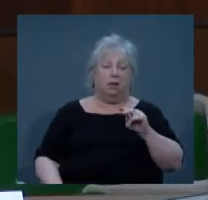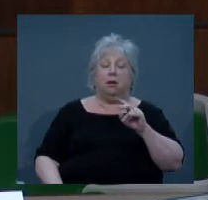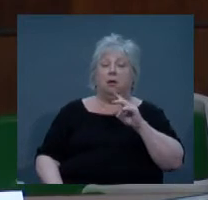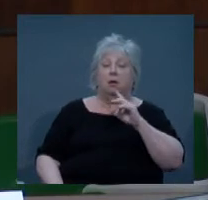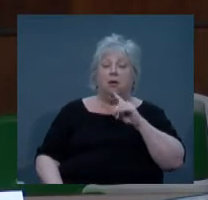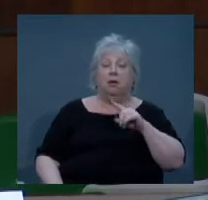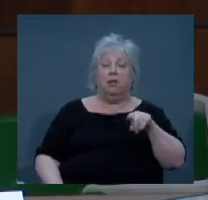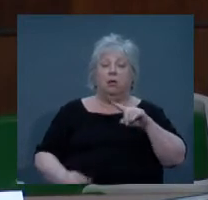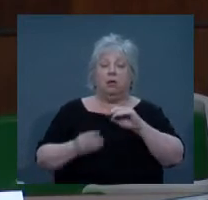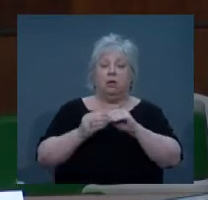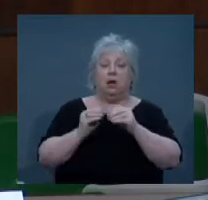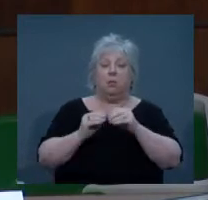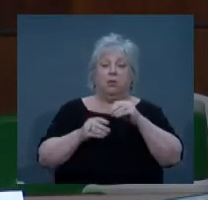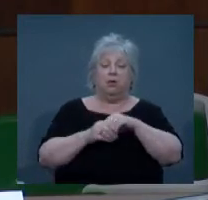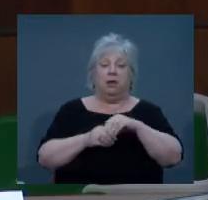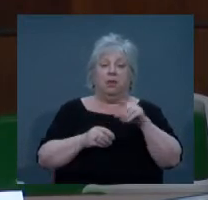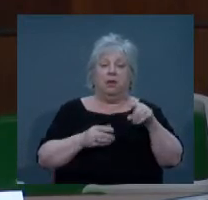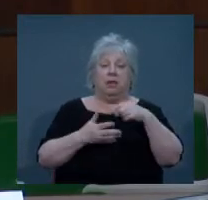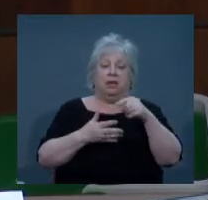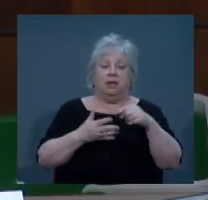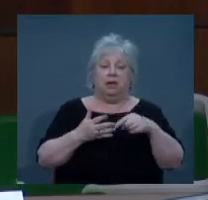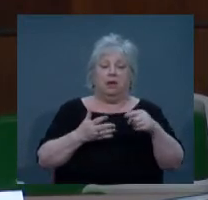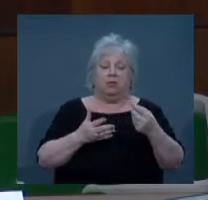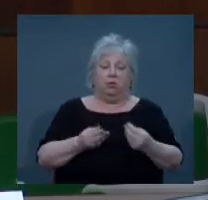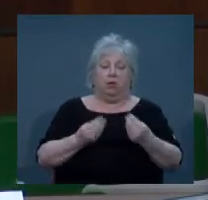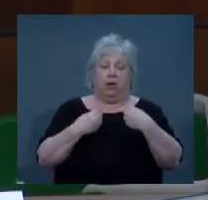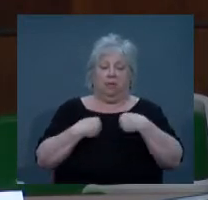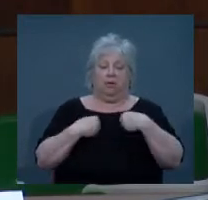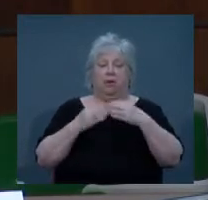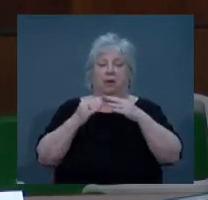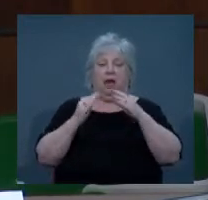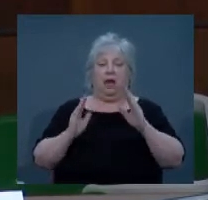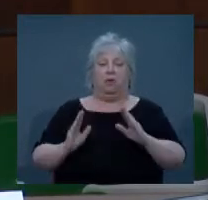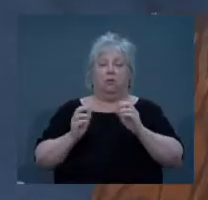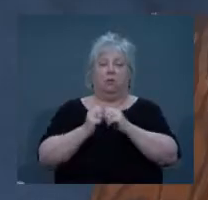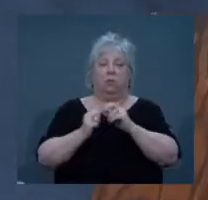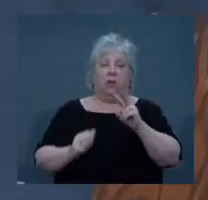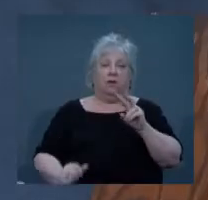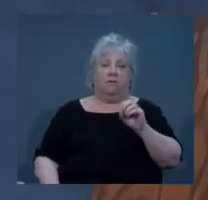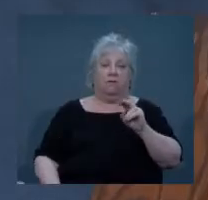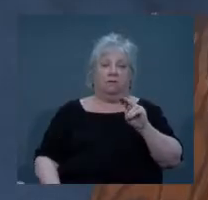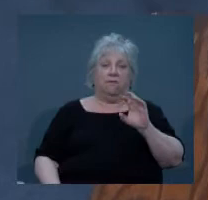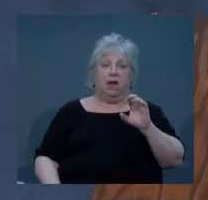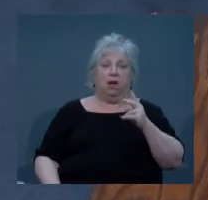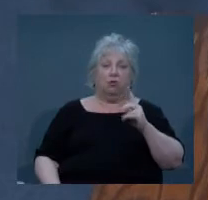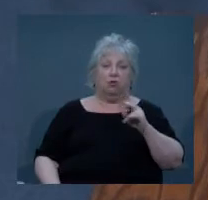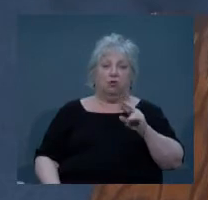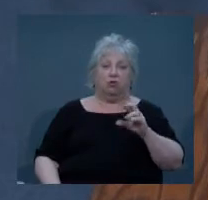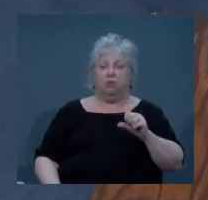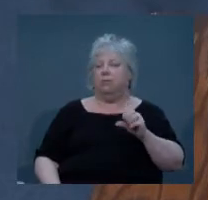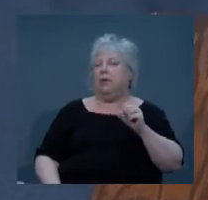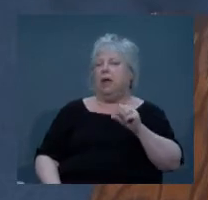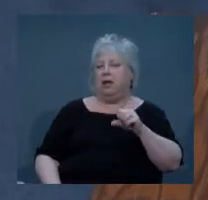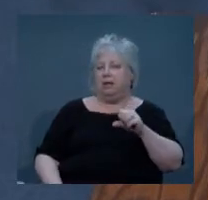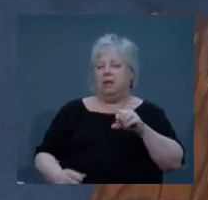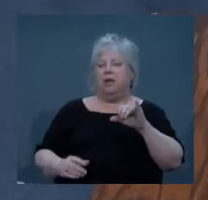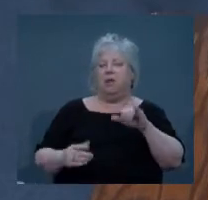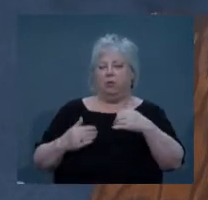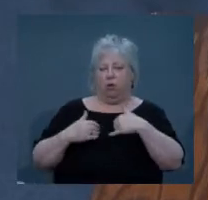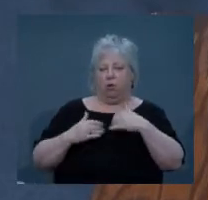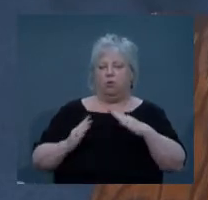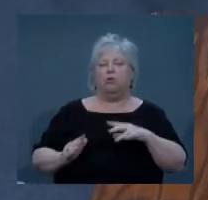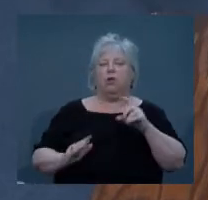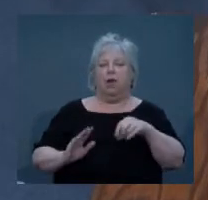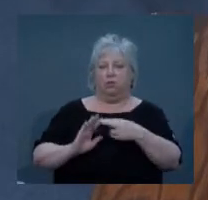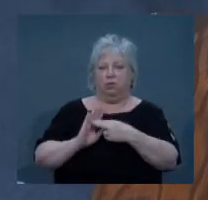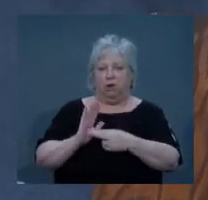in your details that you gave us, the houses with vouchers? Yes, those should be included in that. Those owners have to